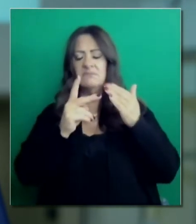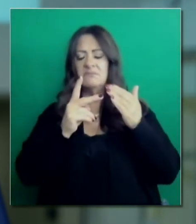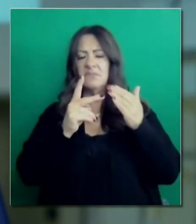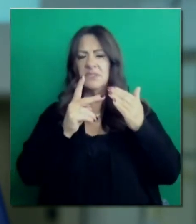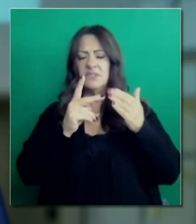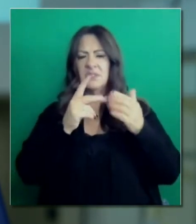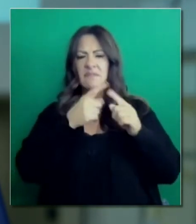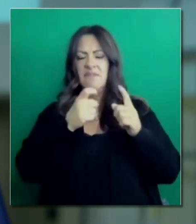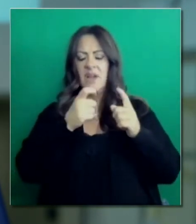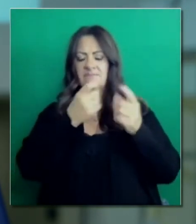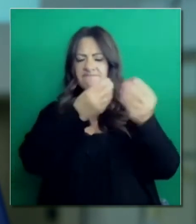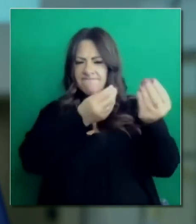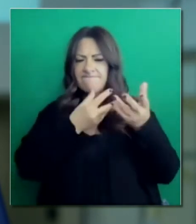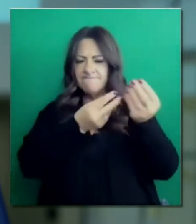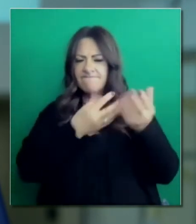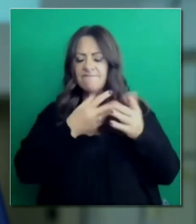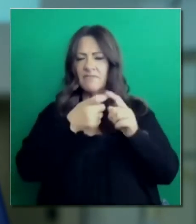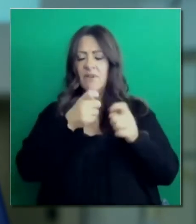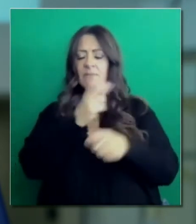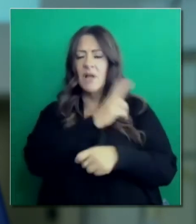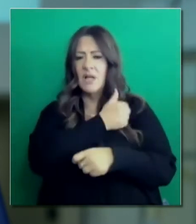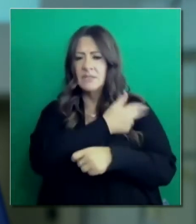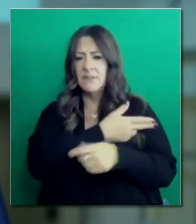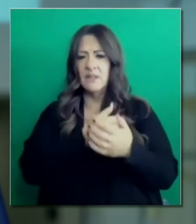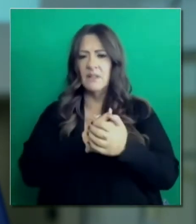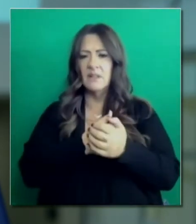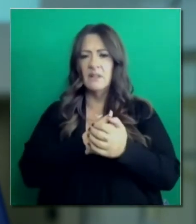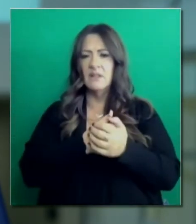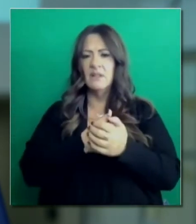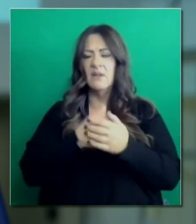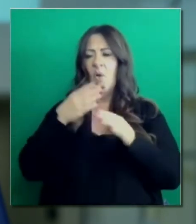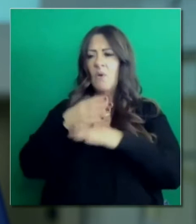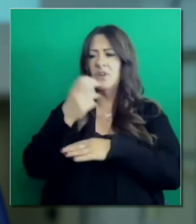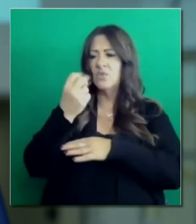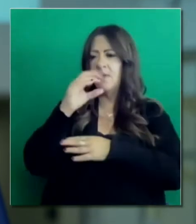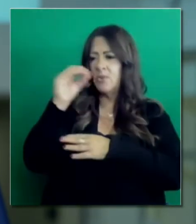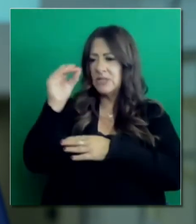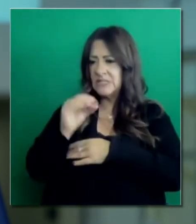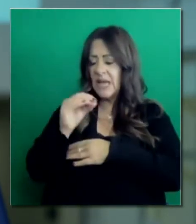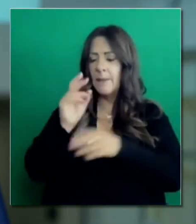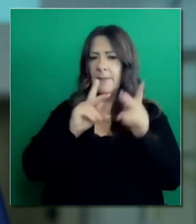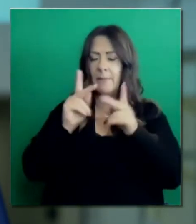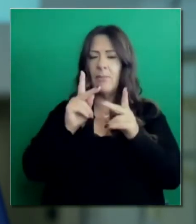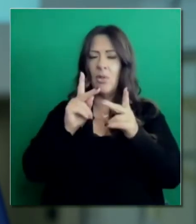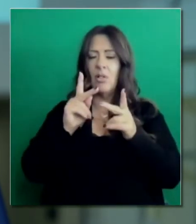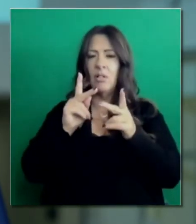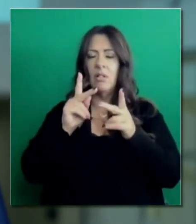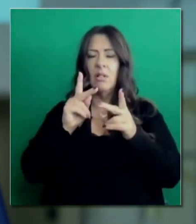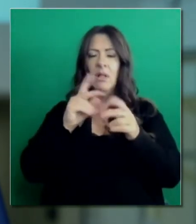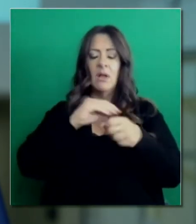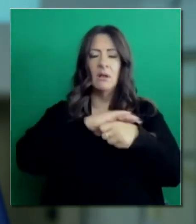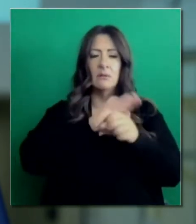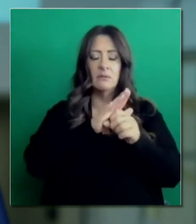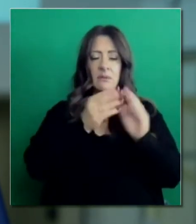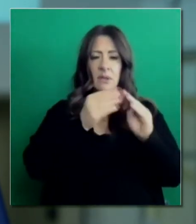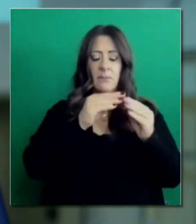About 12% get hospitalized. Over the next 2 weeks, about 12% end up in the ICUs. So those are projections.